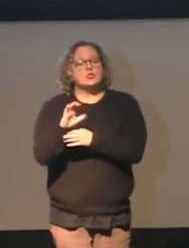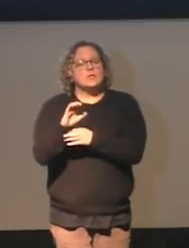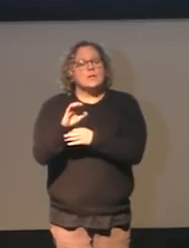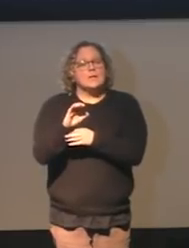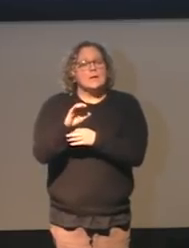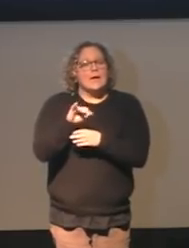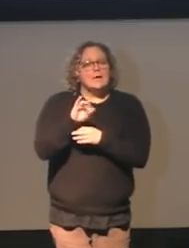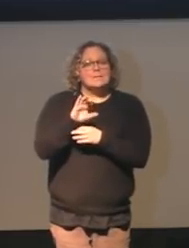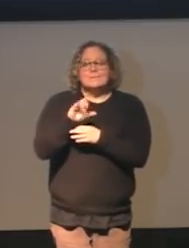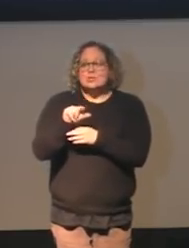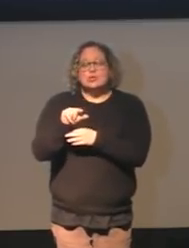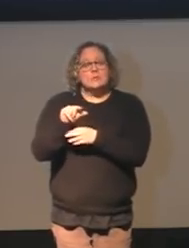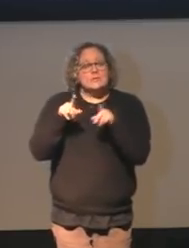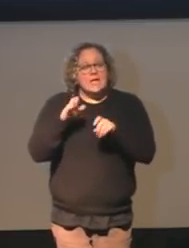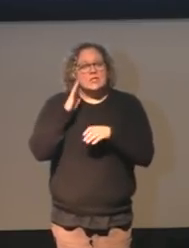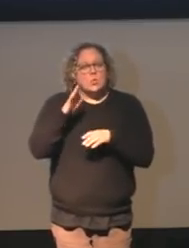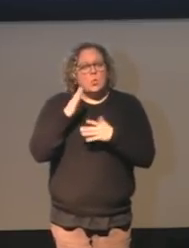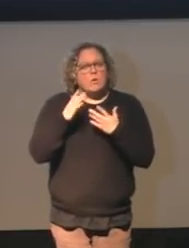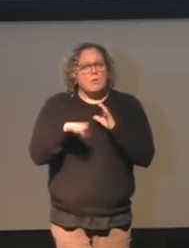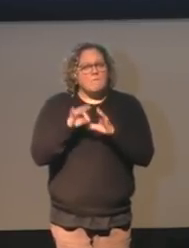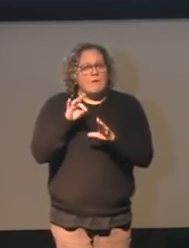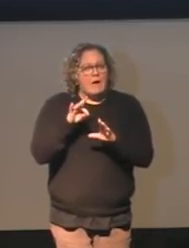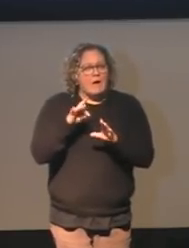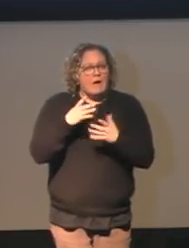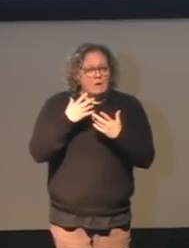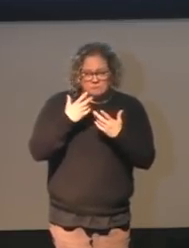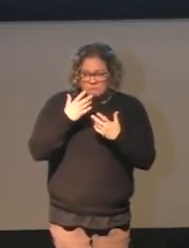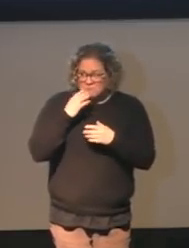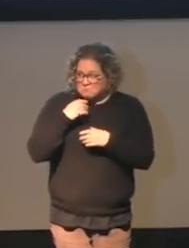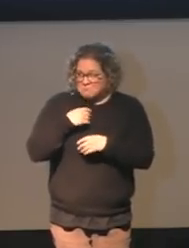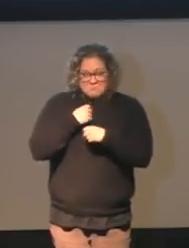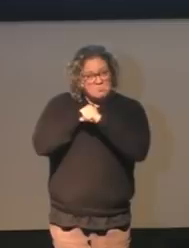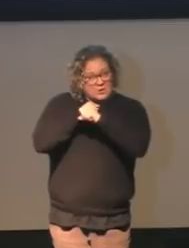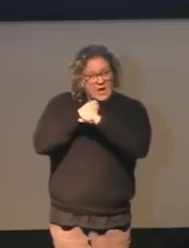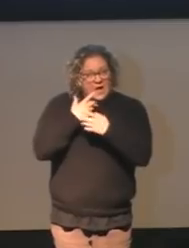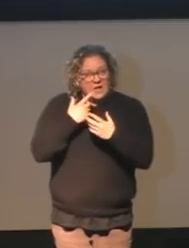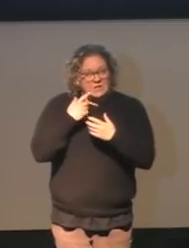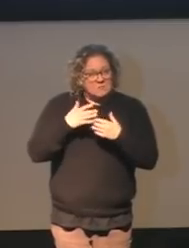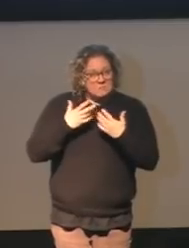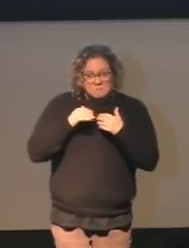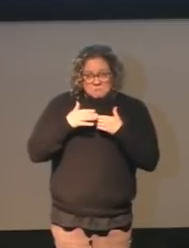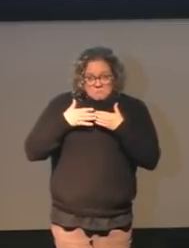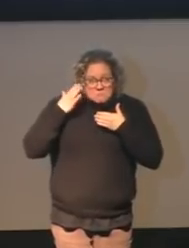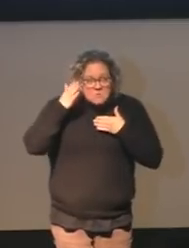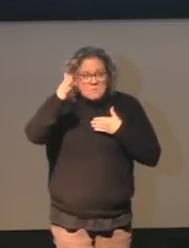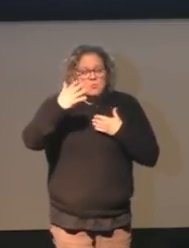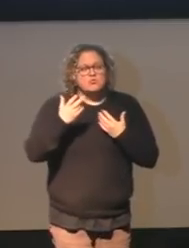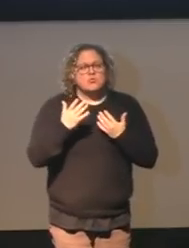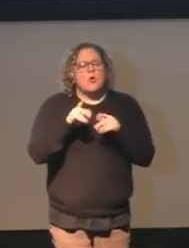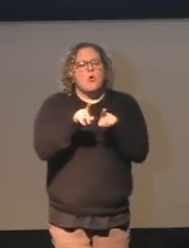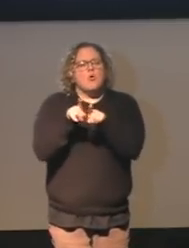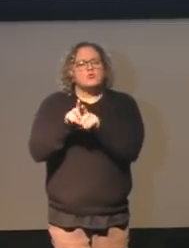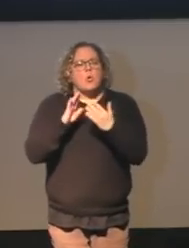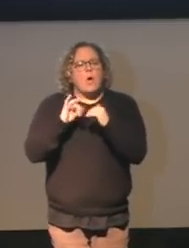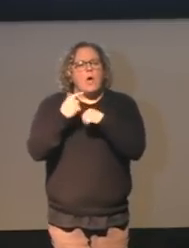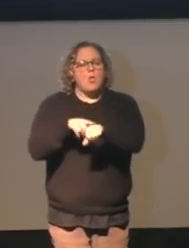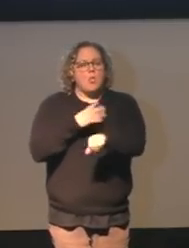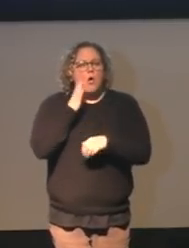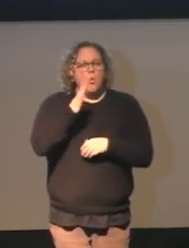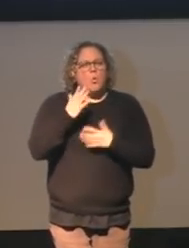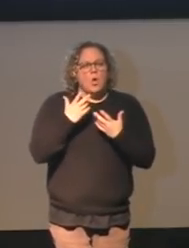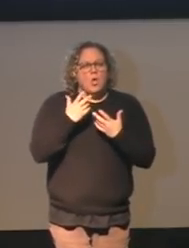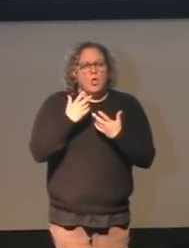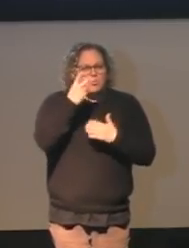predict protection from future COVID infections, and in particular, how long it might predict whether someone is